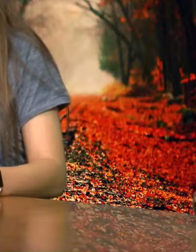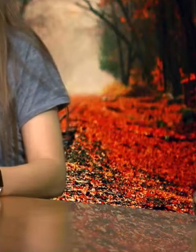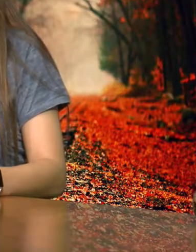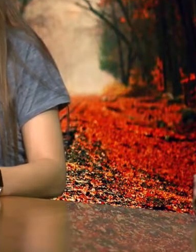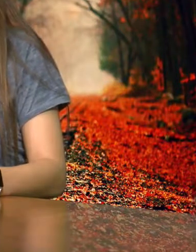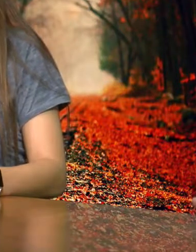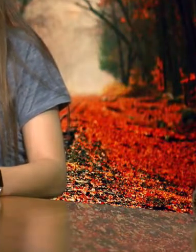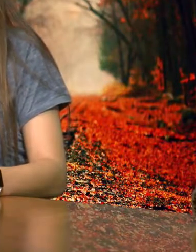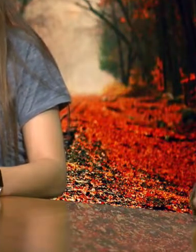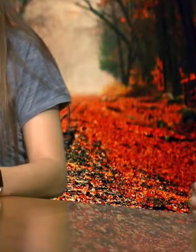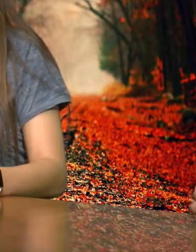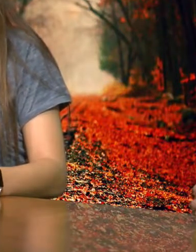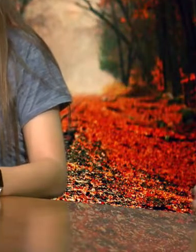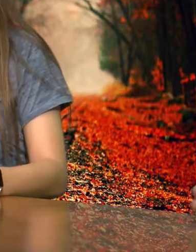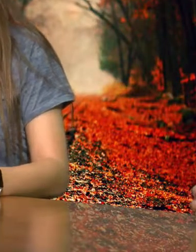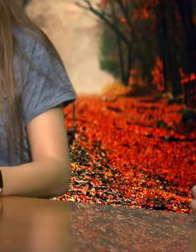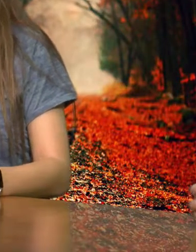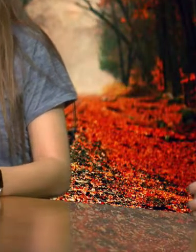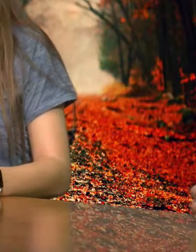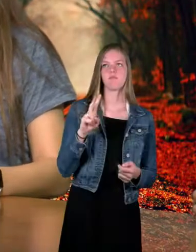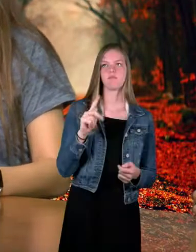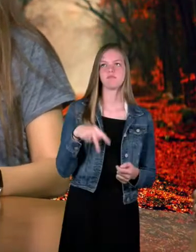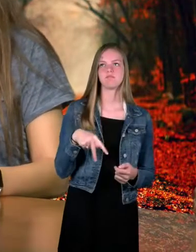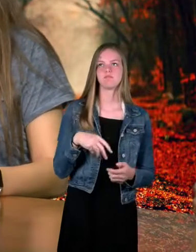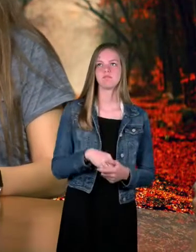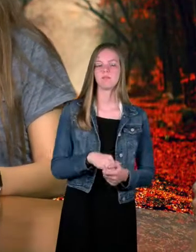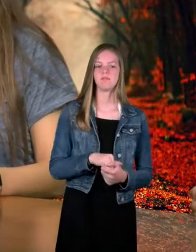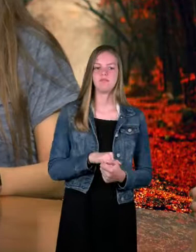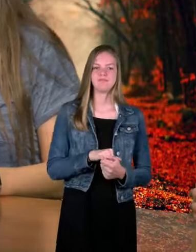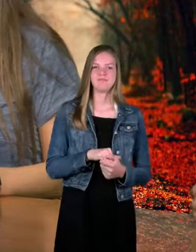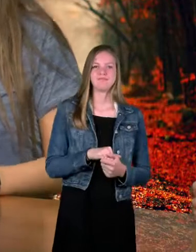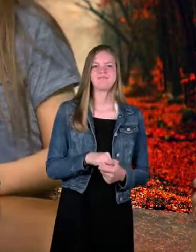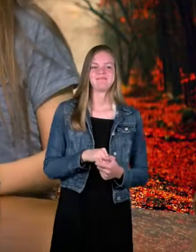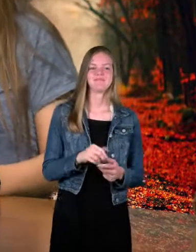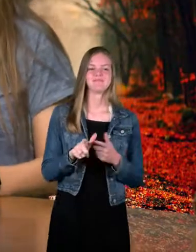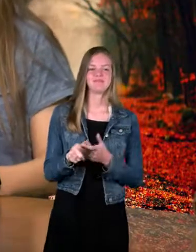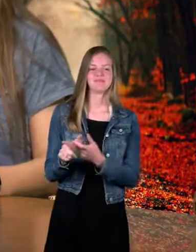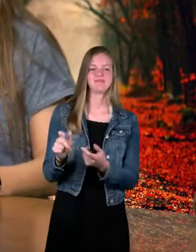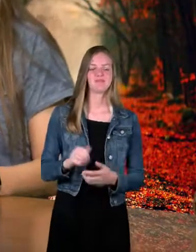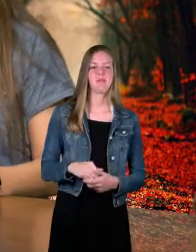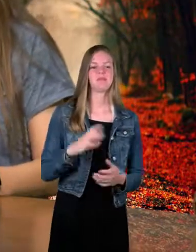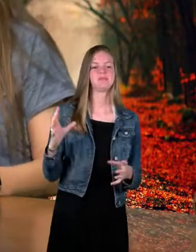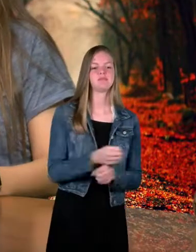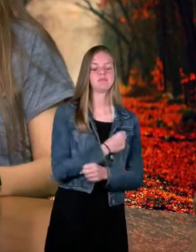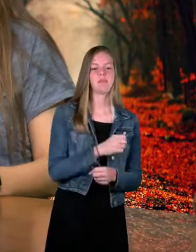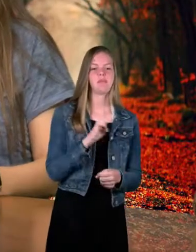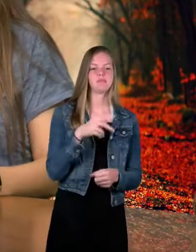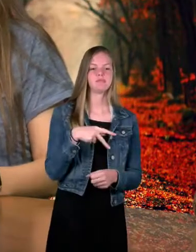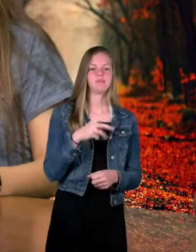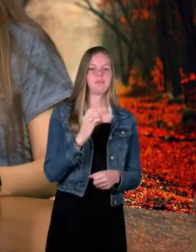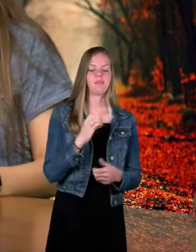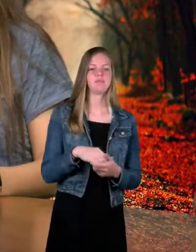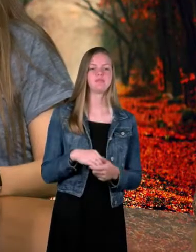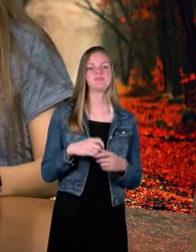who was named EPC League MVP. Congratulations to Parkland Girls Cross Country for winning EPC Championship.